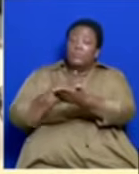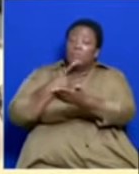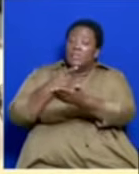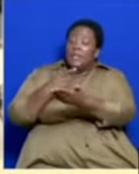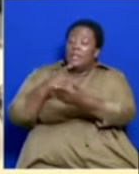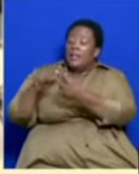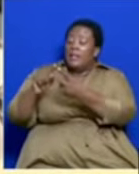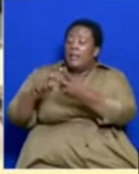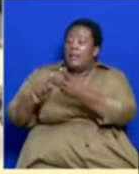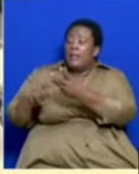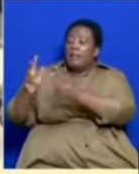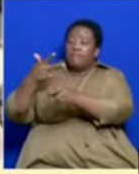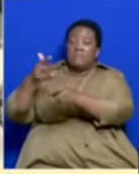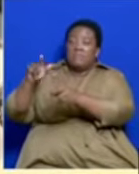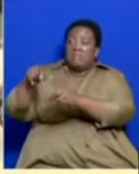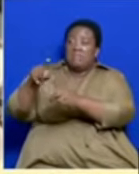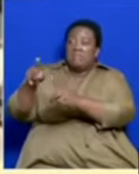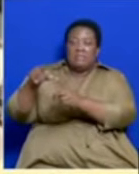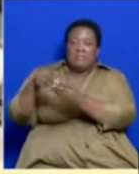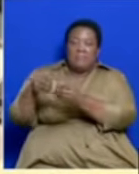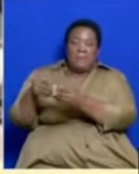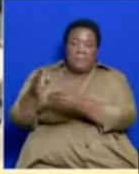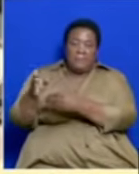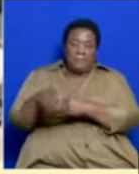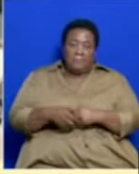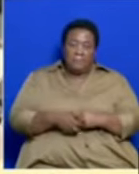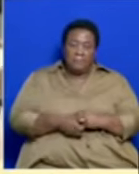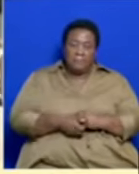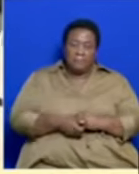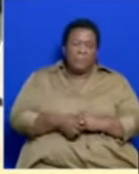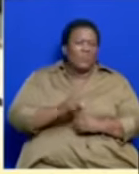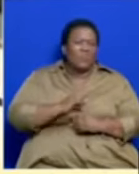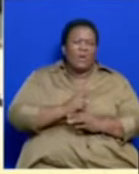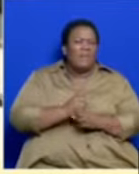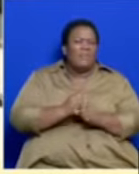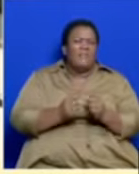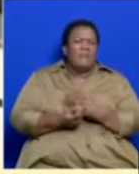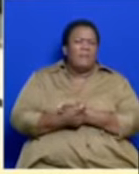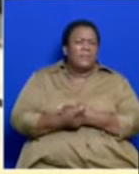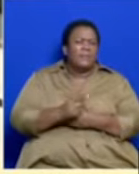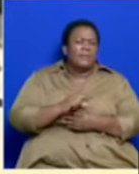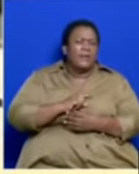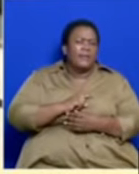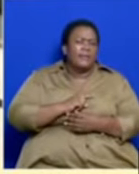issues. Why has that not happened? Why have you not